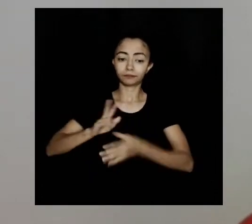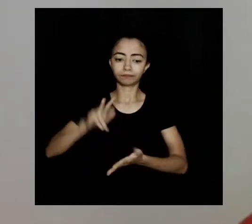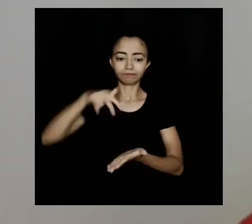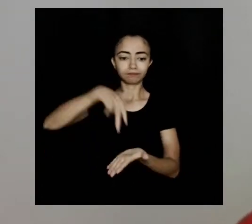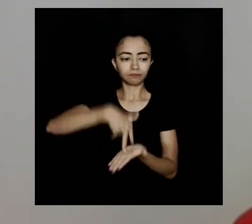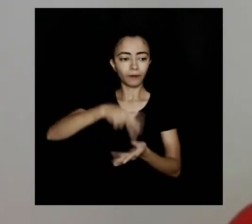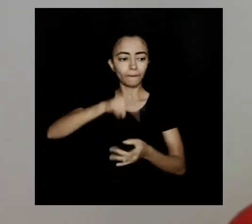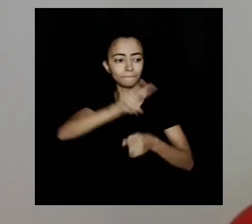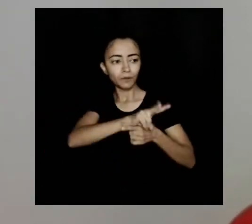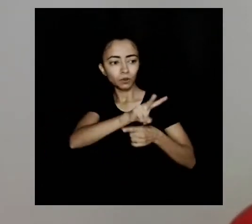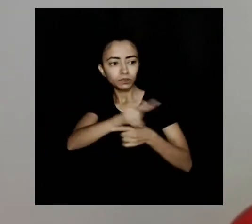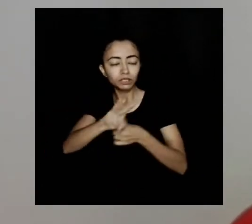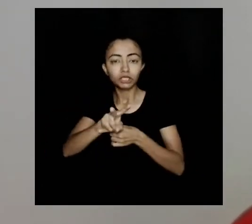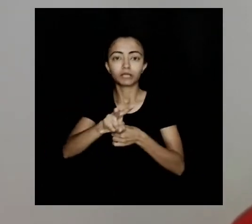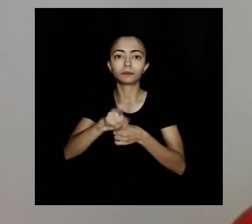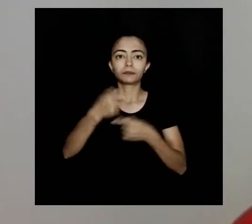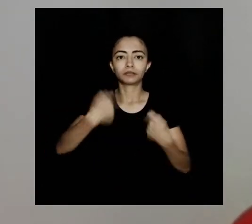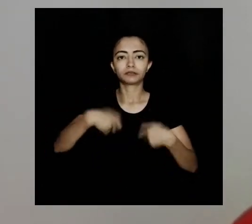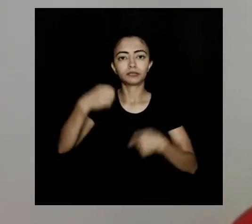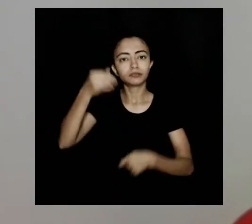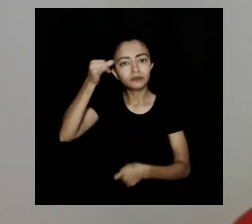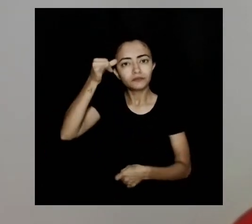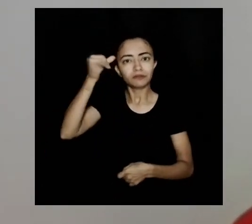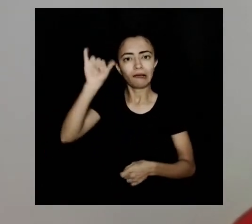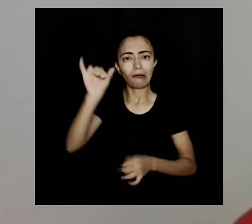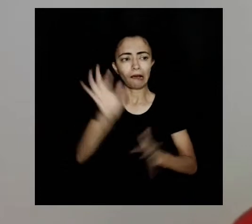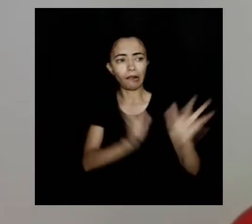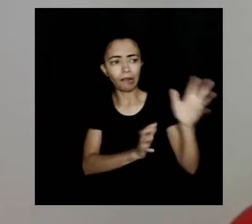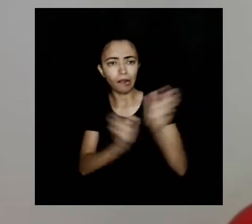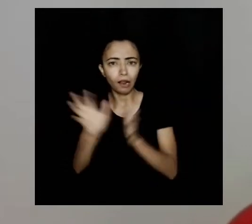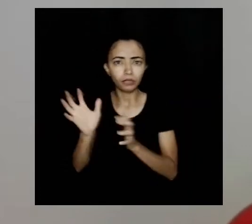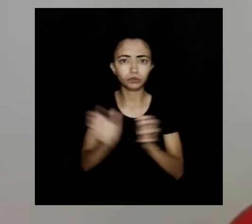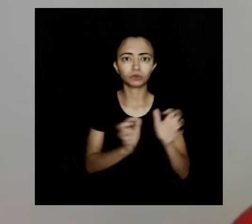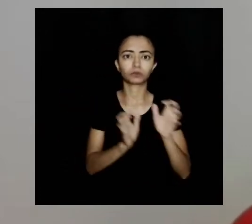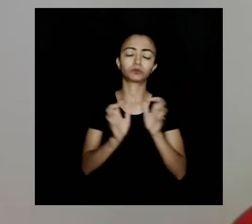conflicts, these conflicts which happen in our regions.